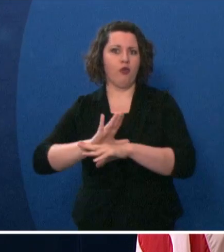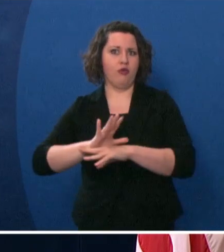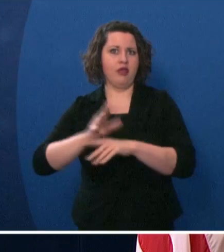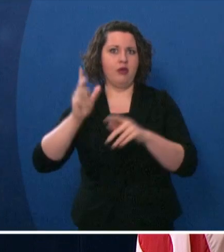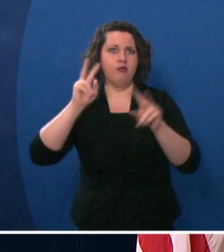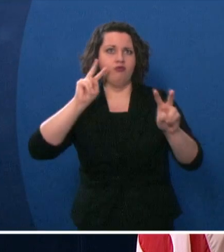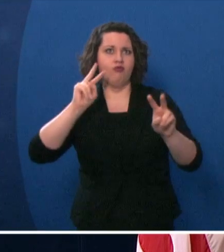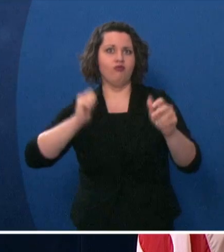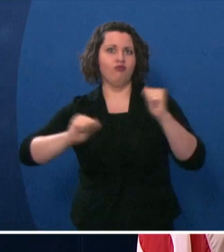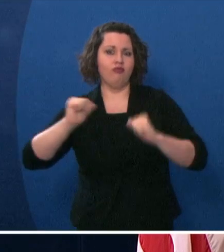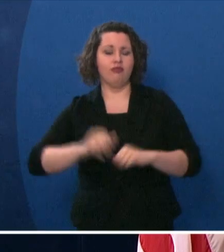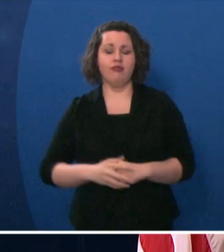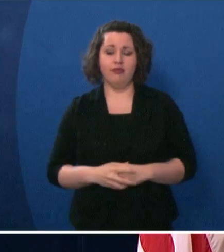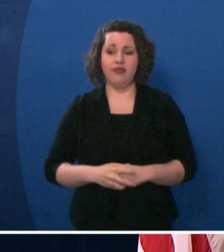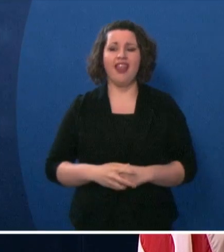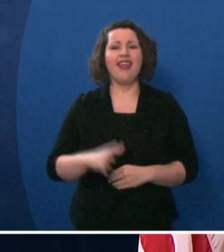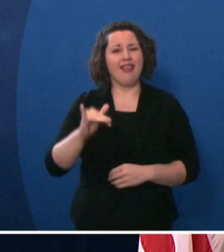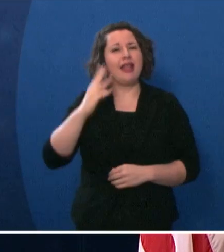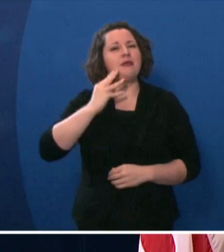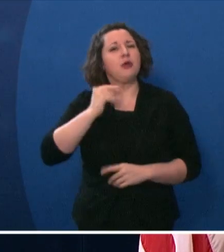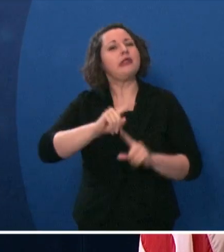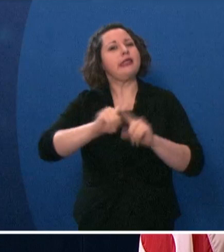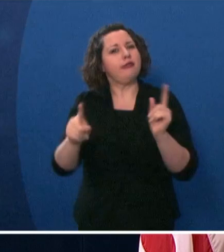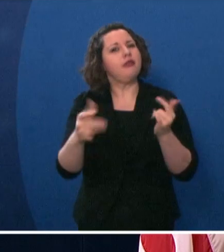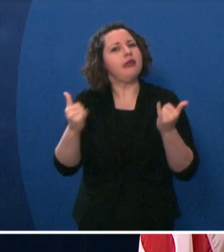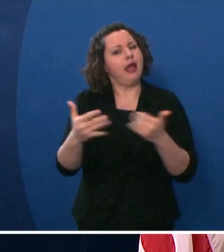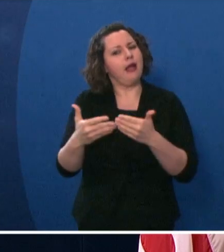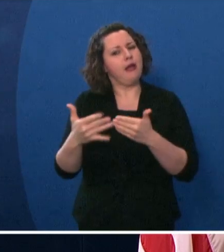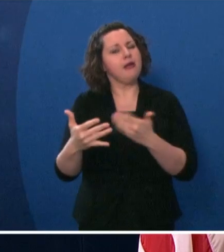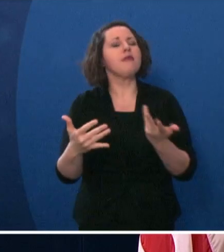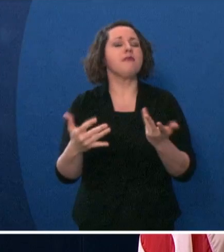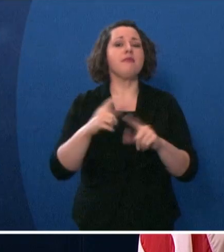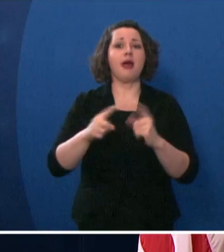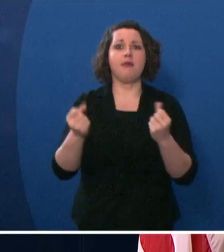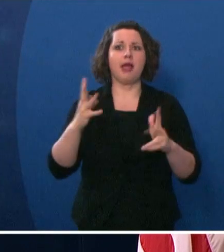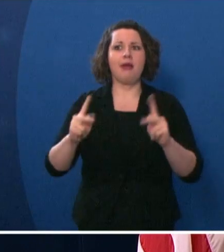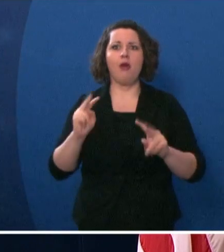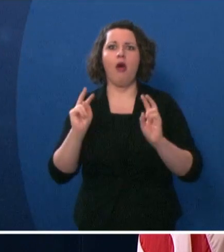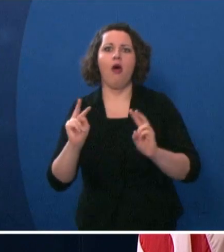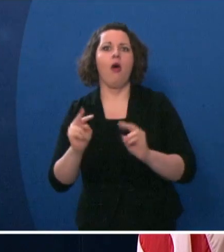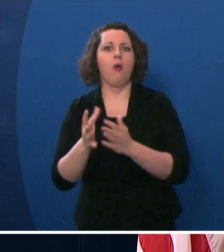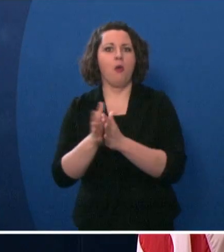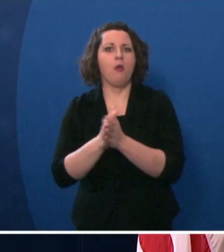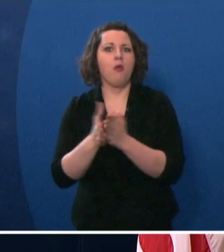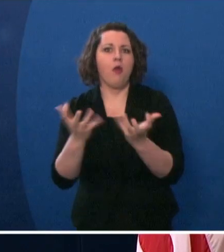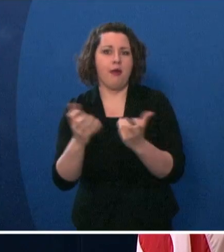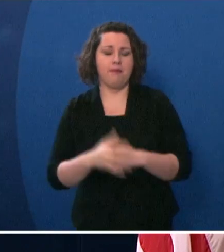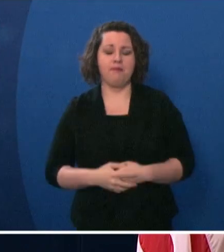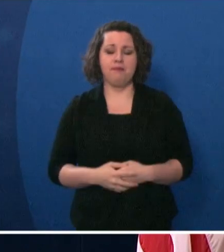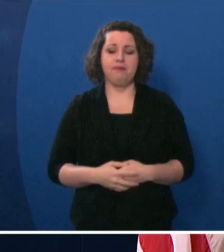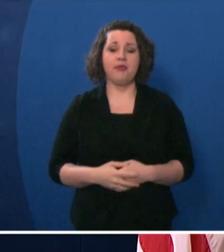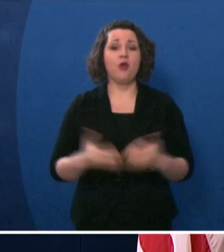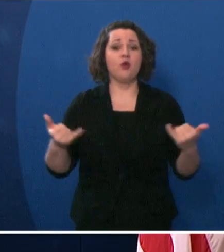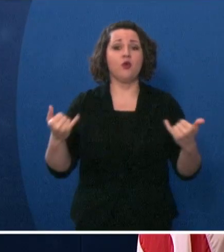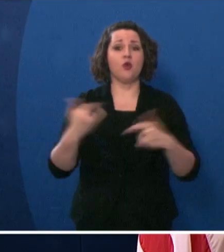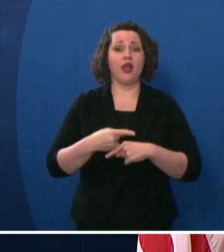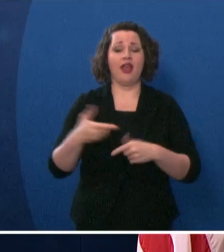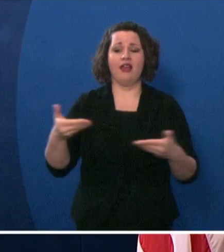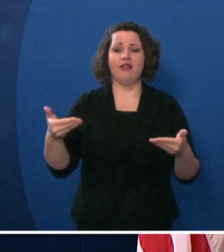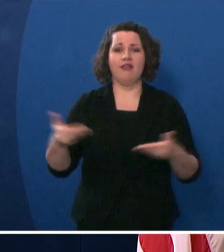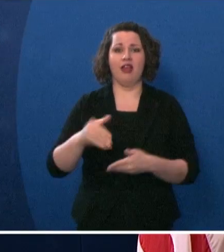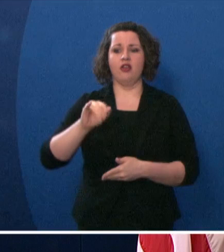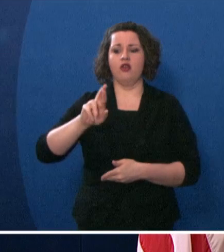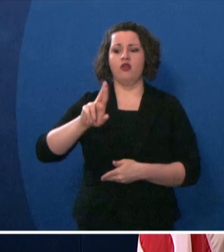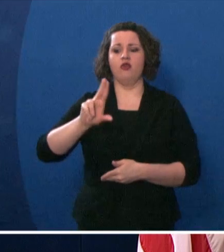experience will be different for a while, it's one that many people have been looking forward to. Today, I've invited Russ Van Orsdell